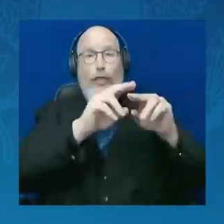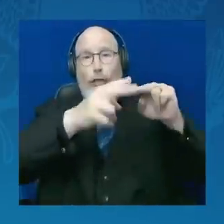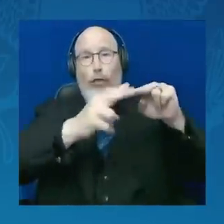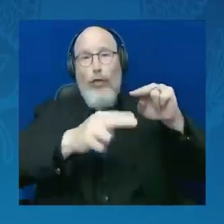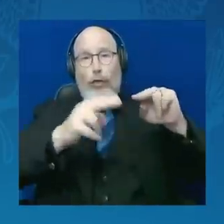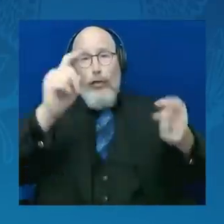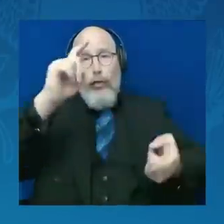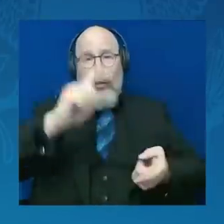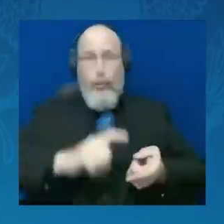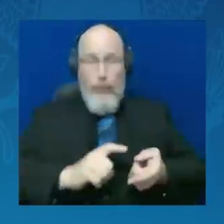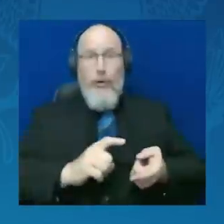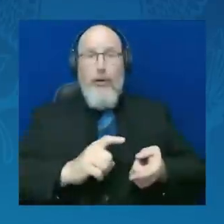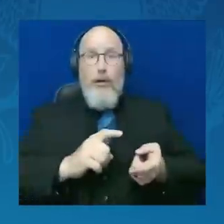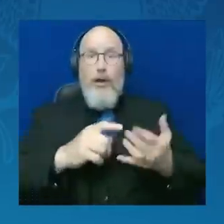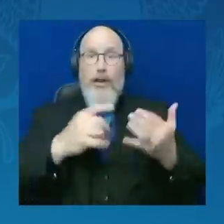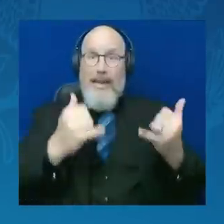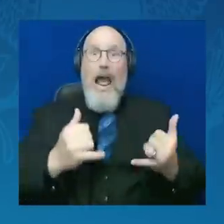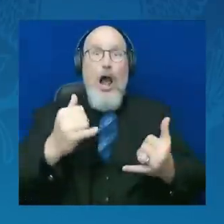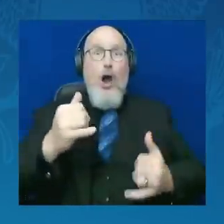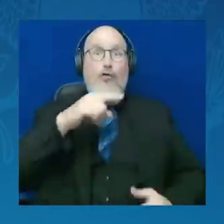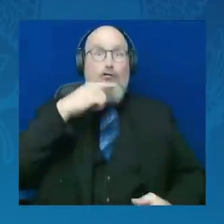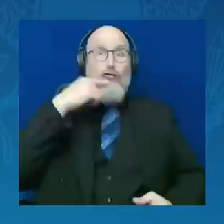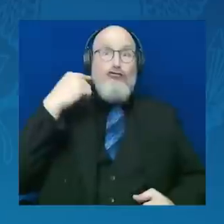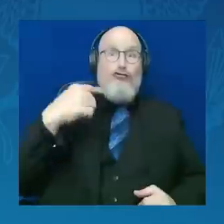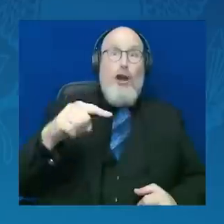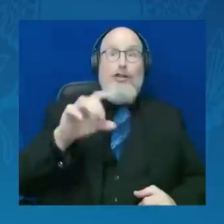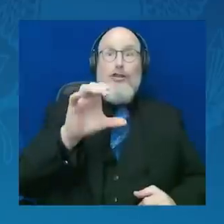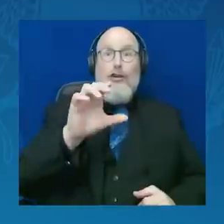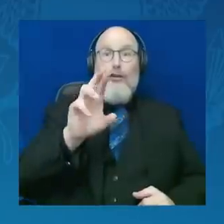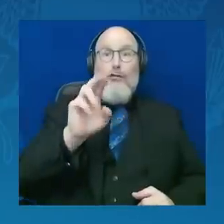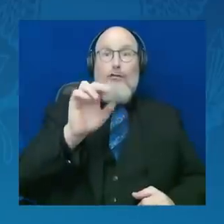Russia's credit rating has been rated as junk,